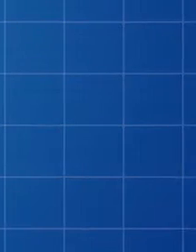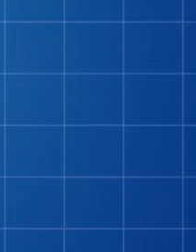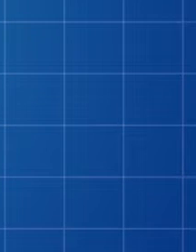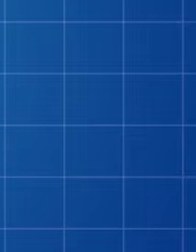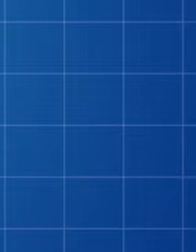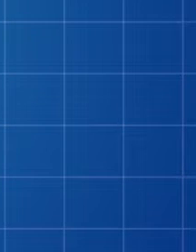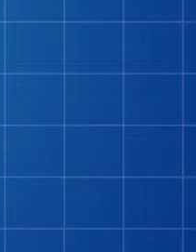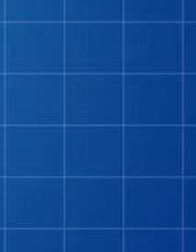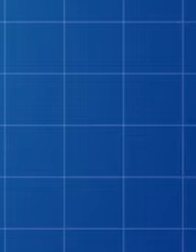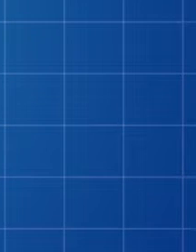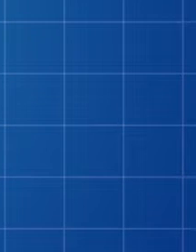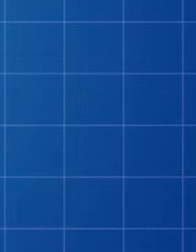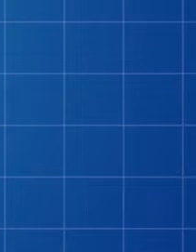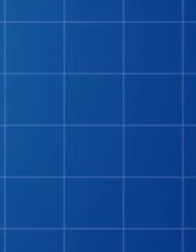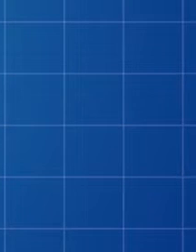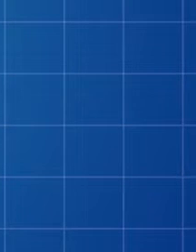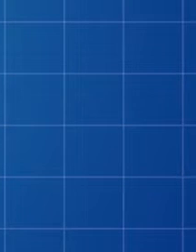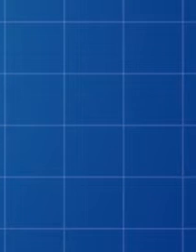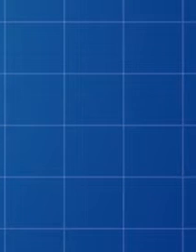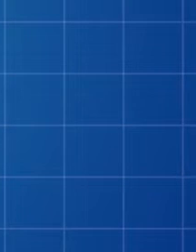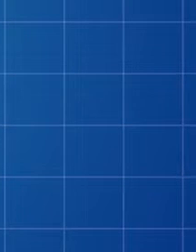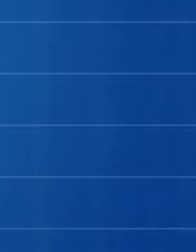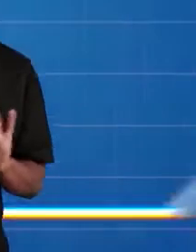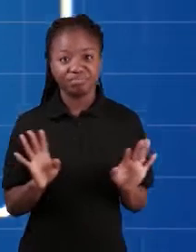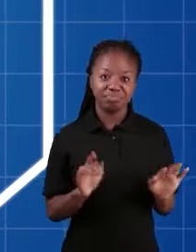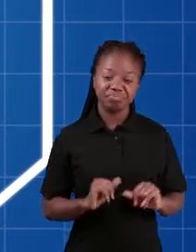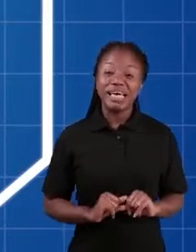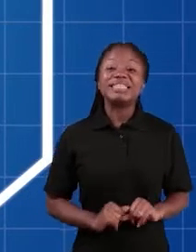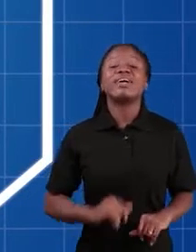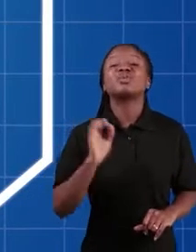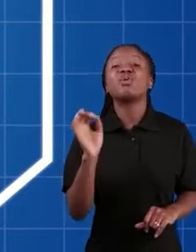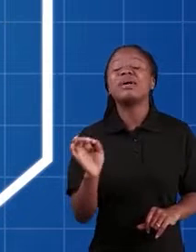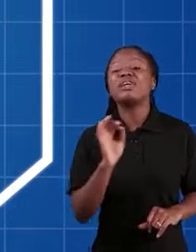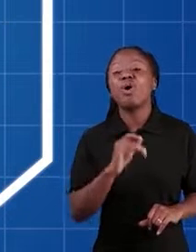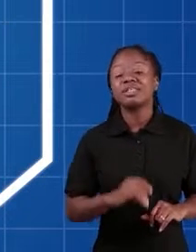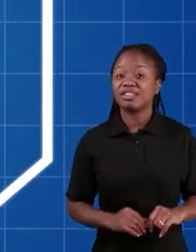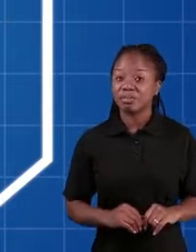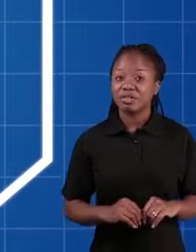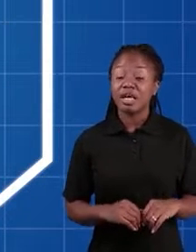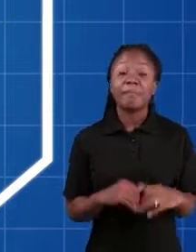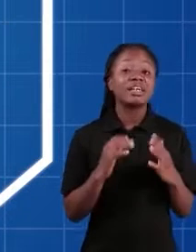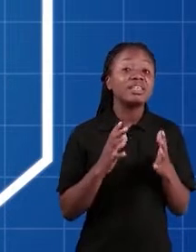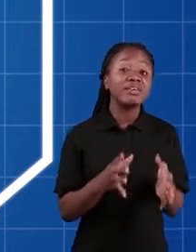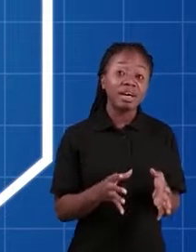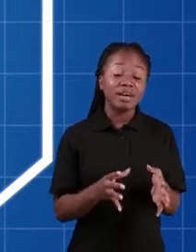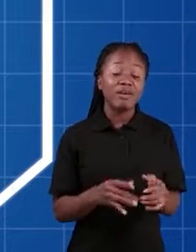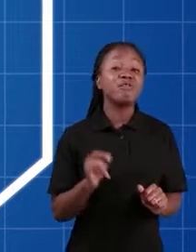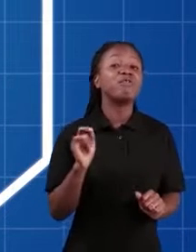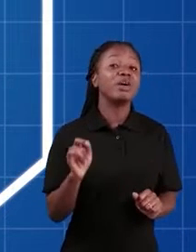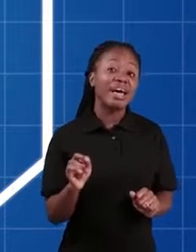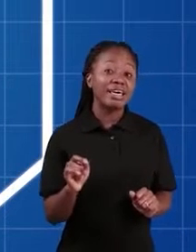But why would anyone believe that evolution exists? Look around. There are so many organisms,